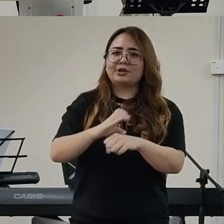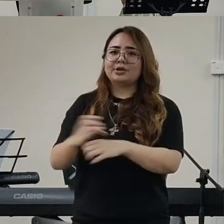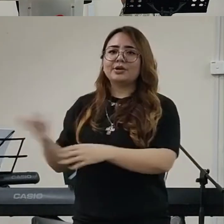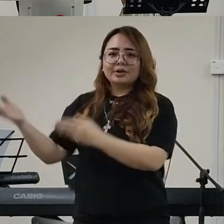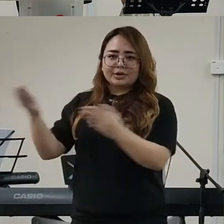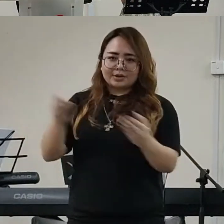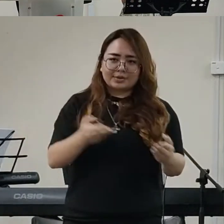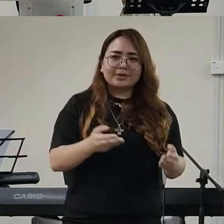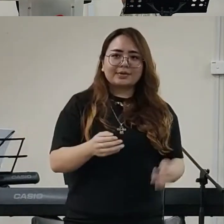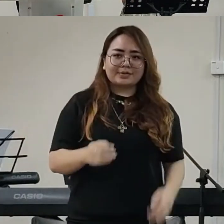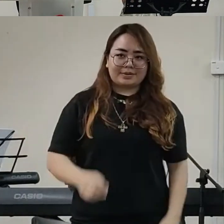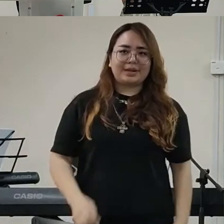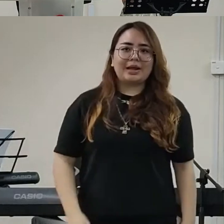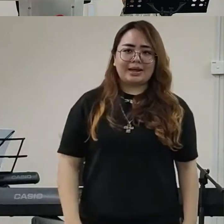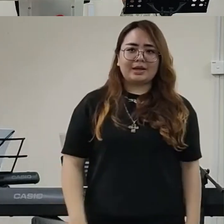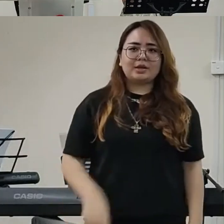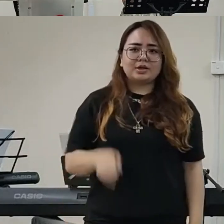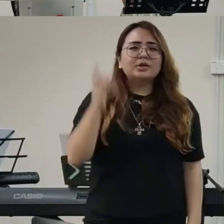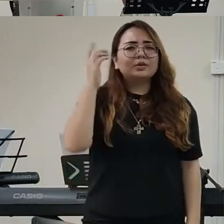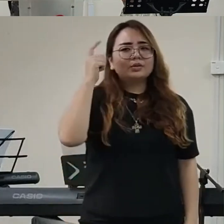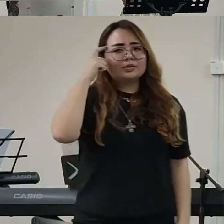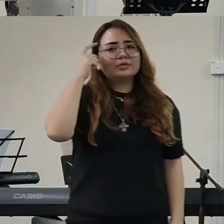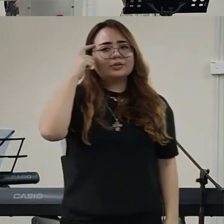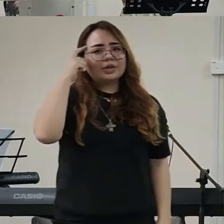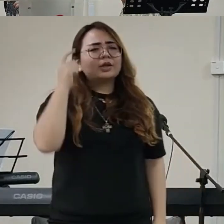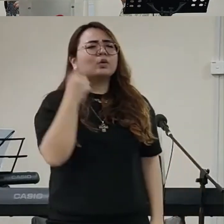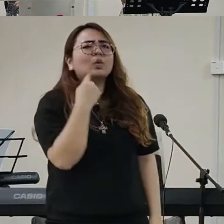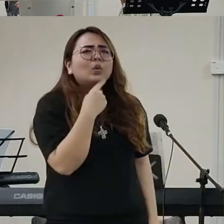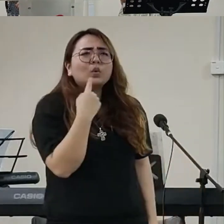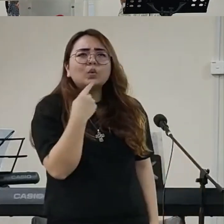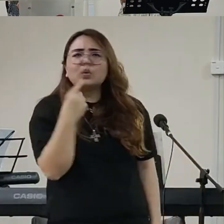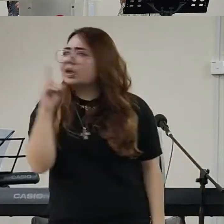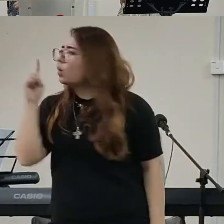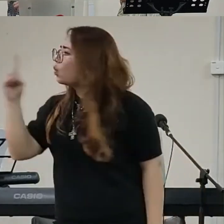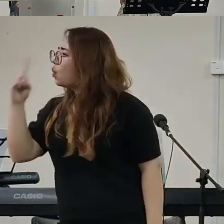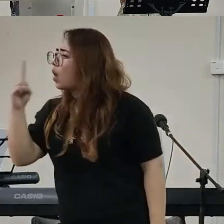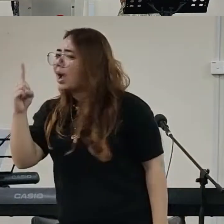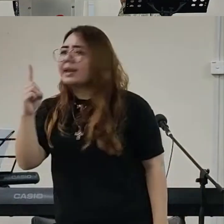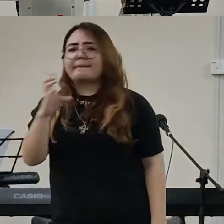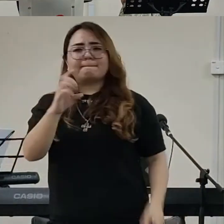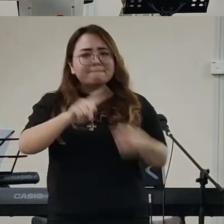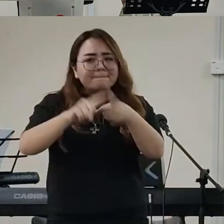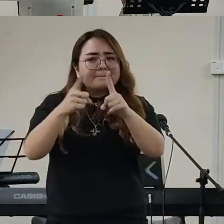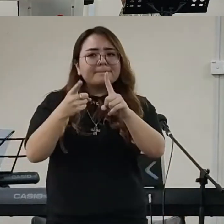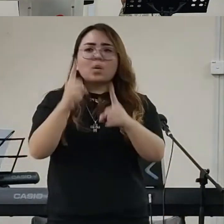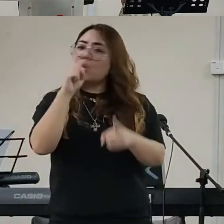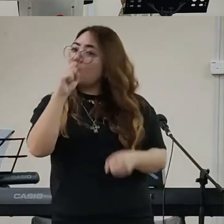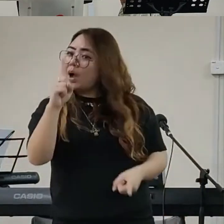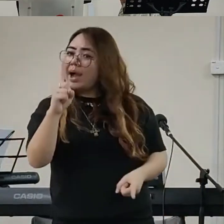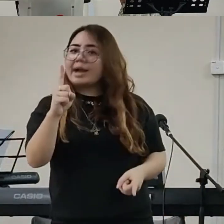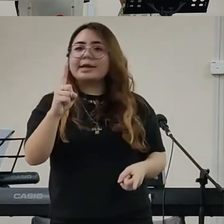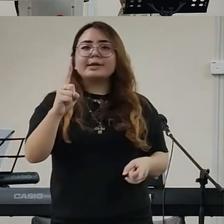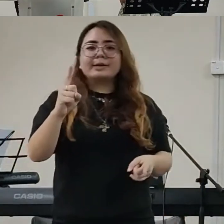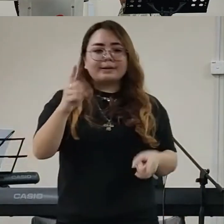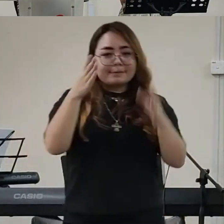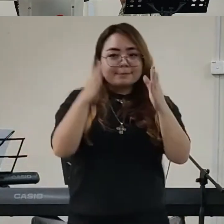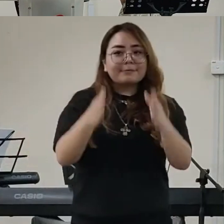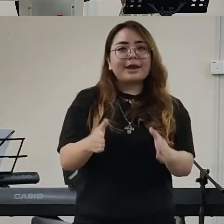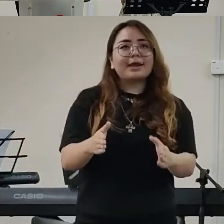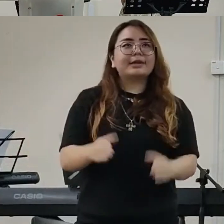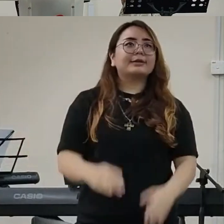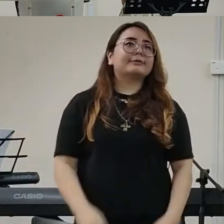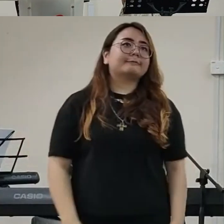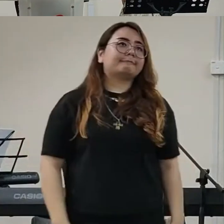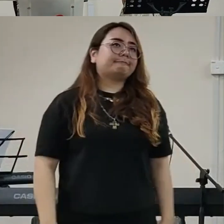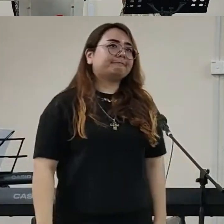Lord God, surely because my flock became a prey, because they have no shepherd, and my flock became food